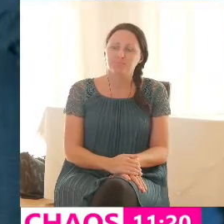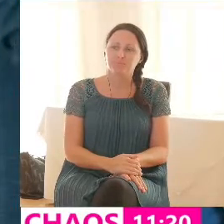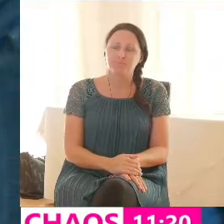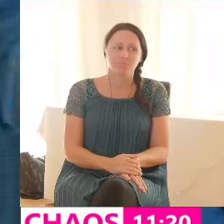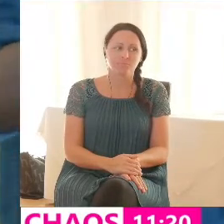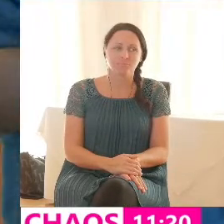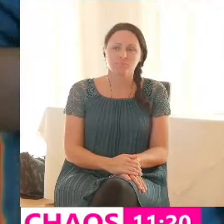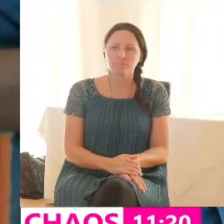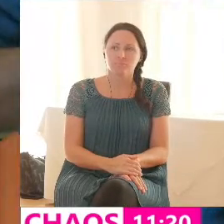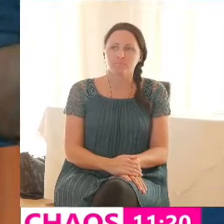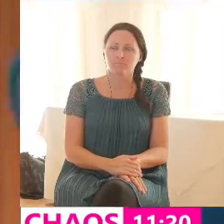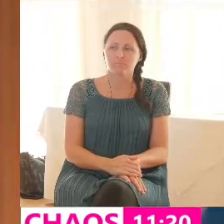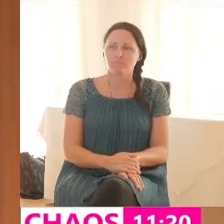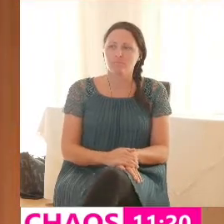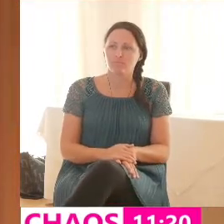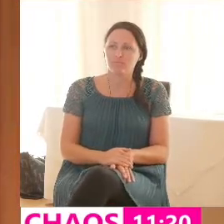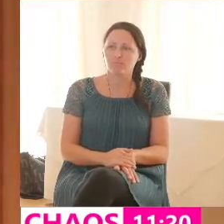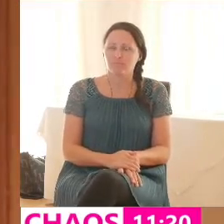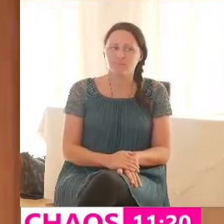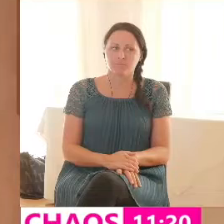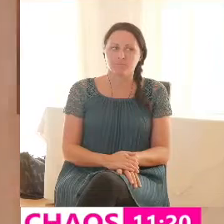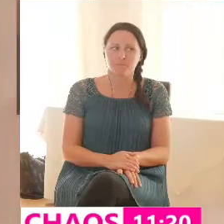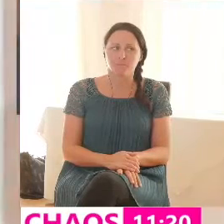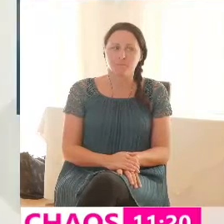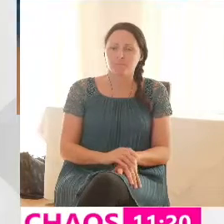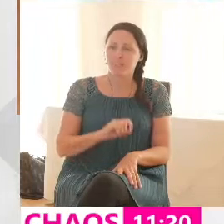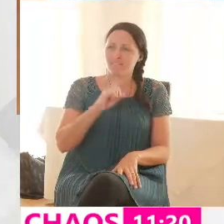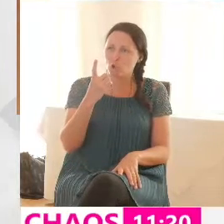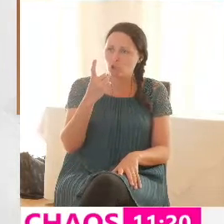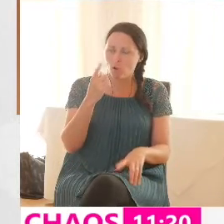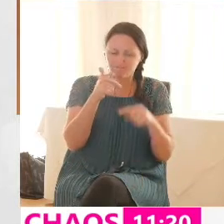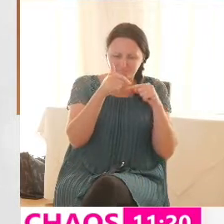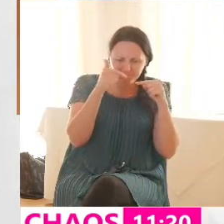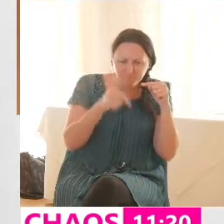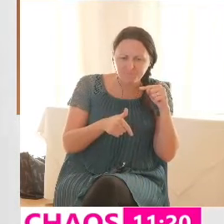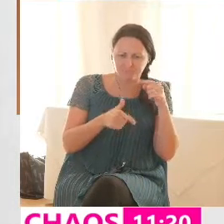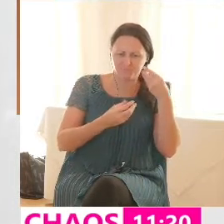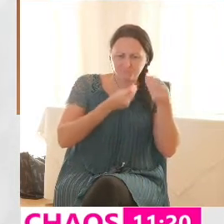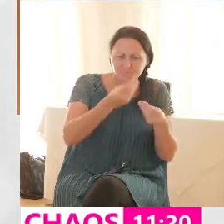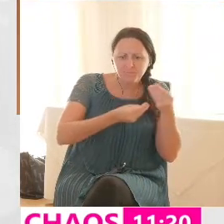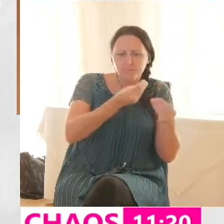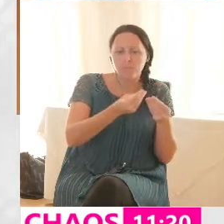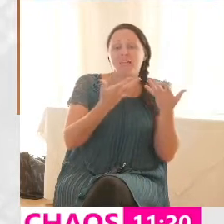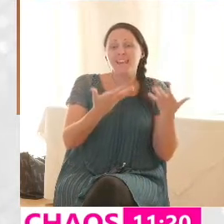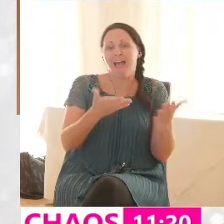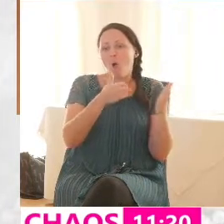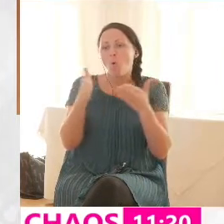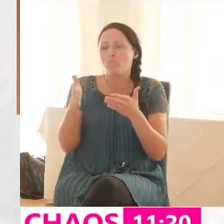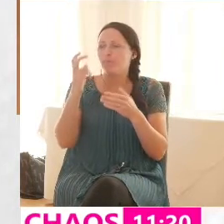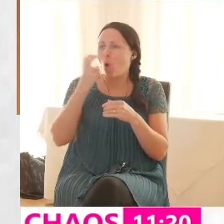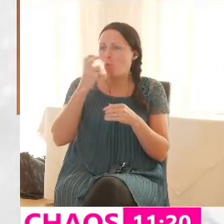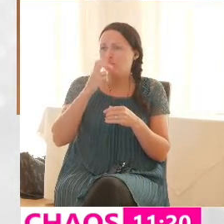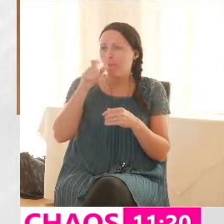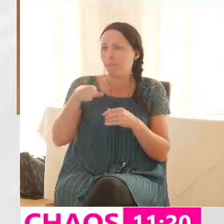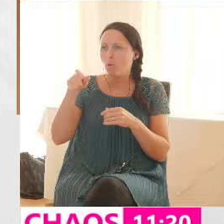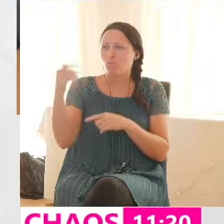Because I told the nitty-gritties of the first one, I'm just going to go to the older people one. And I